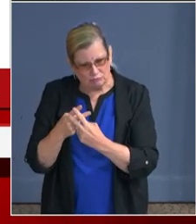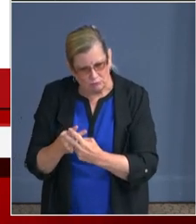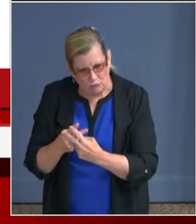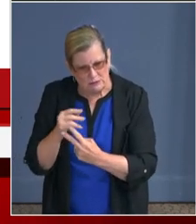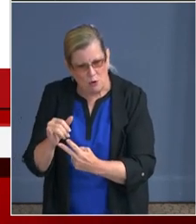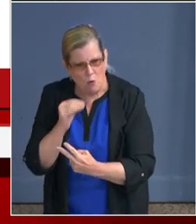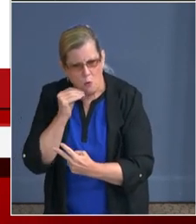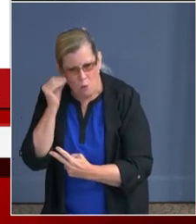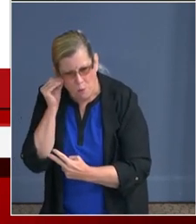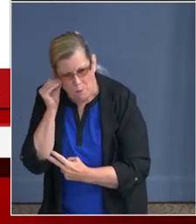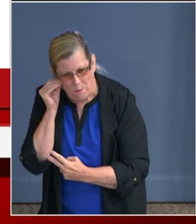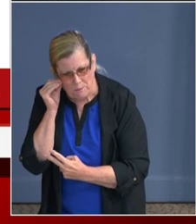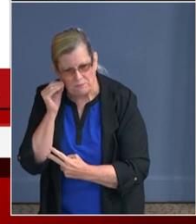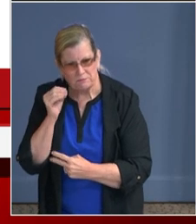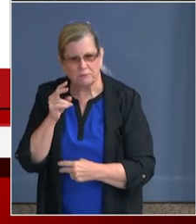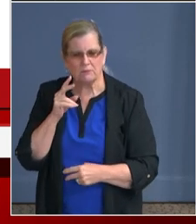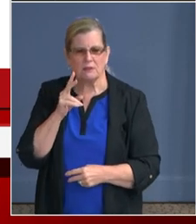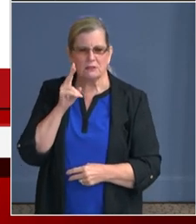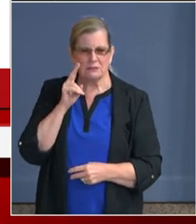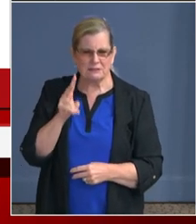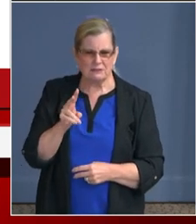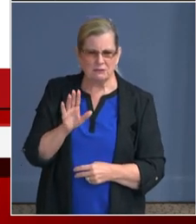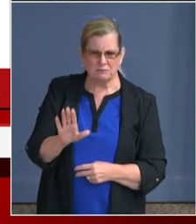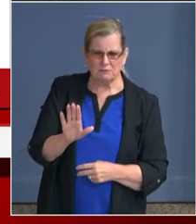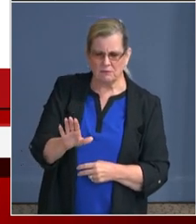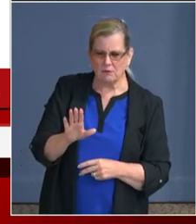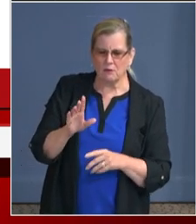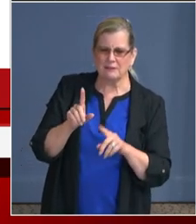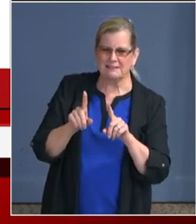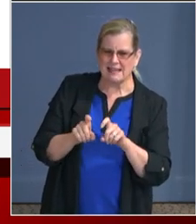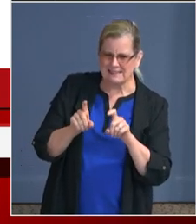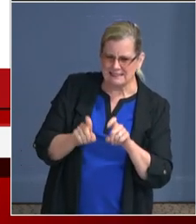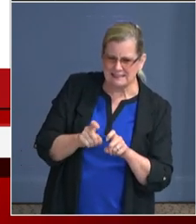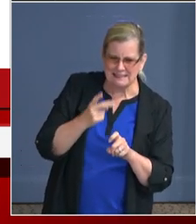have been very focused on testing and